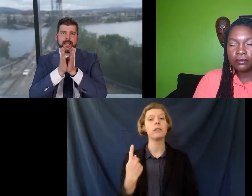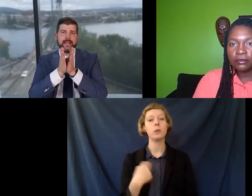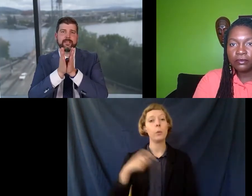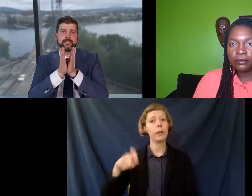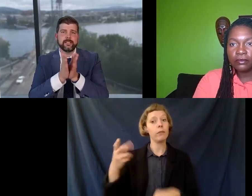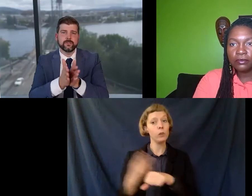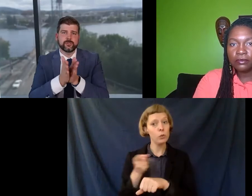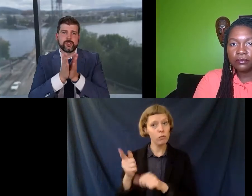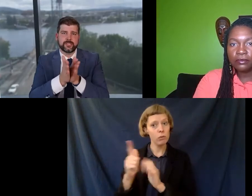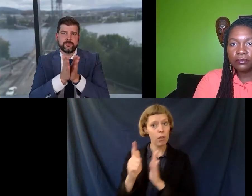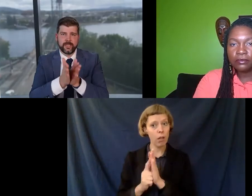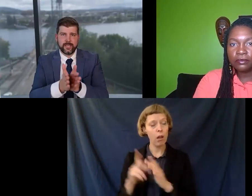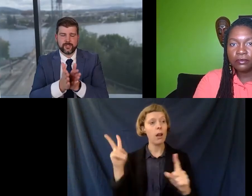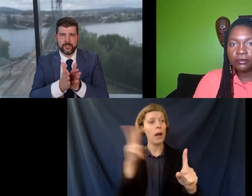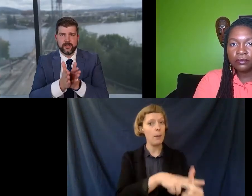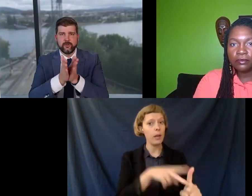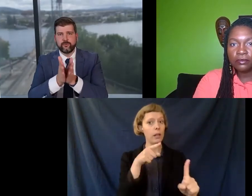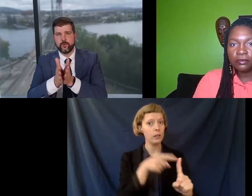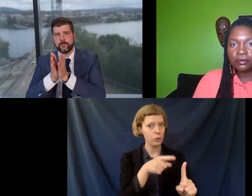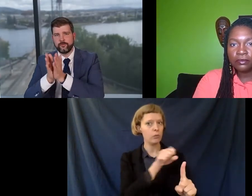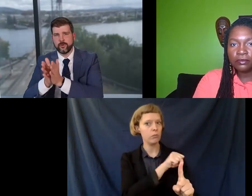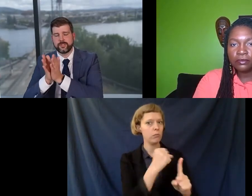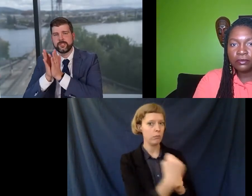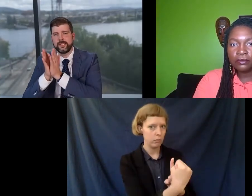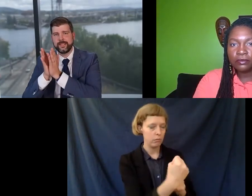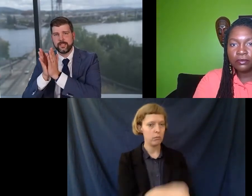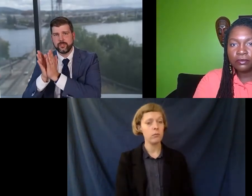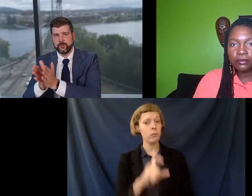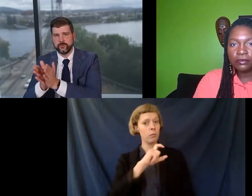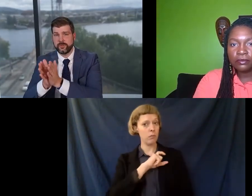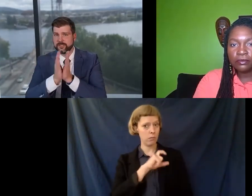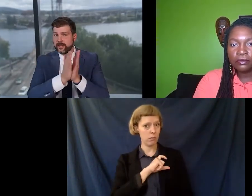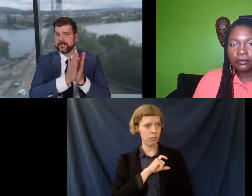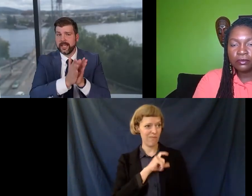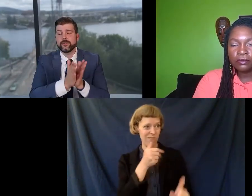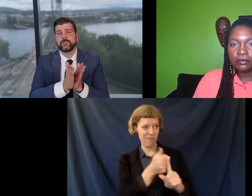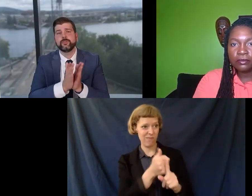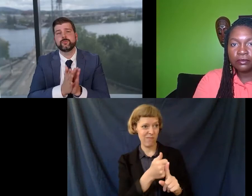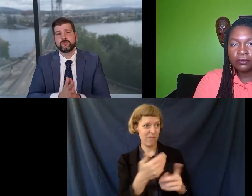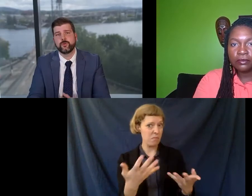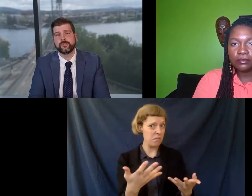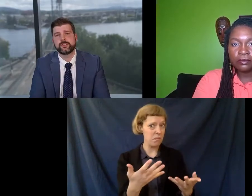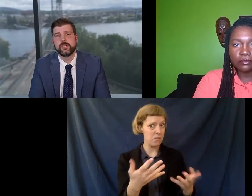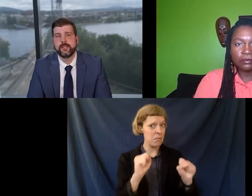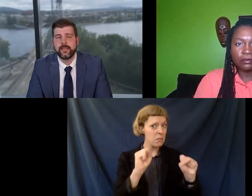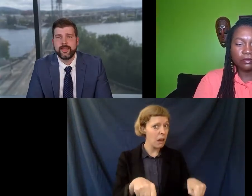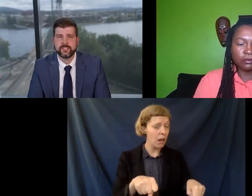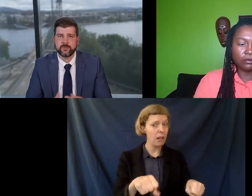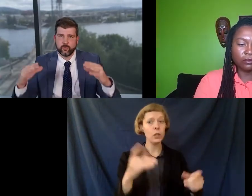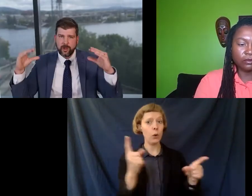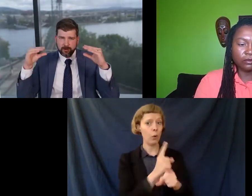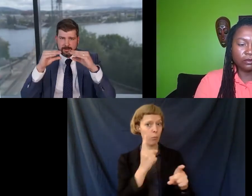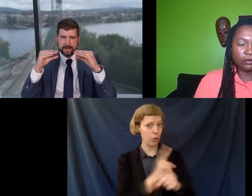they not have a legal justification for the force that they use? Because they're entitled to use force. And